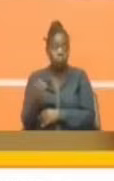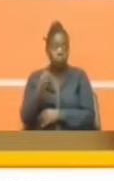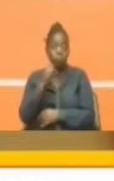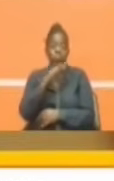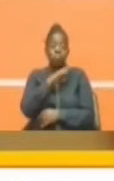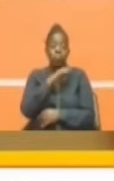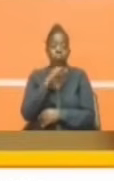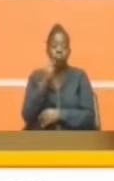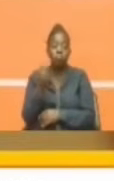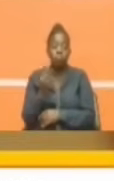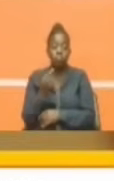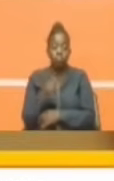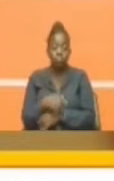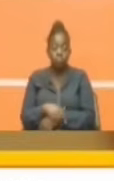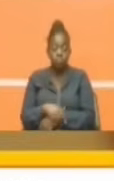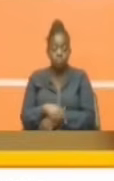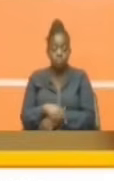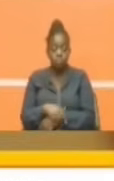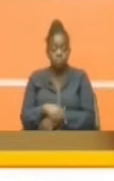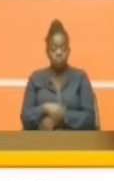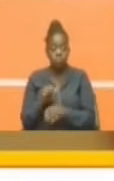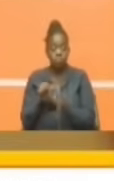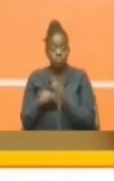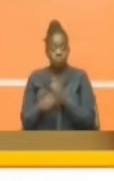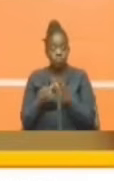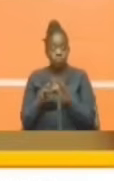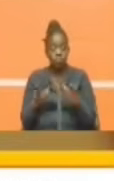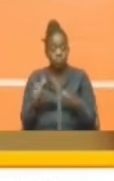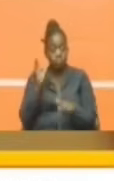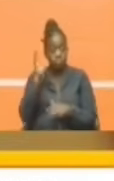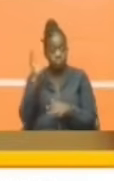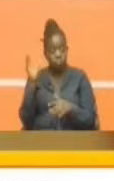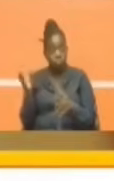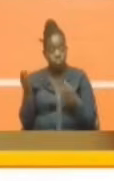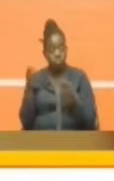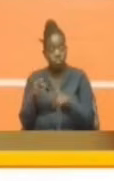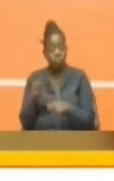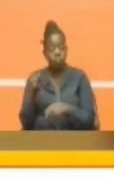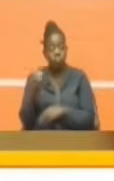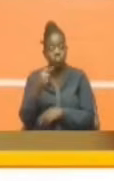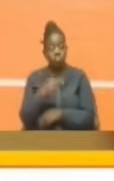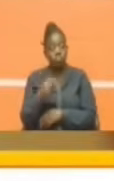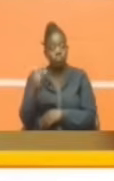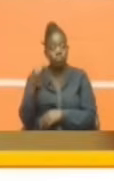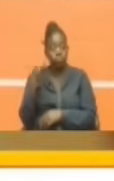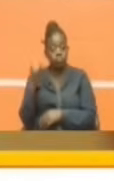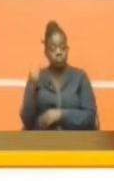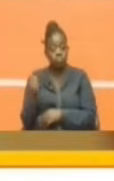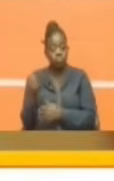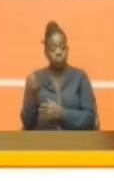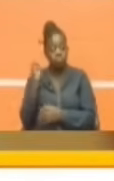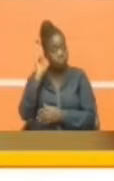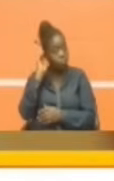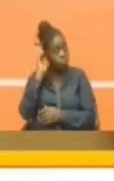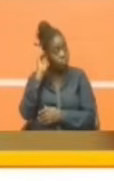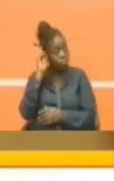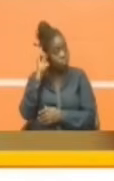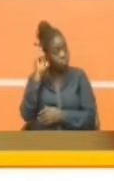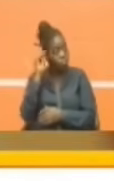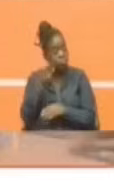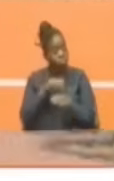buyombi entalo z'ettaka ze tuwulira ebyabaddeyo n'eggulo biri bitya kinze nakutuma ow'amawulire